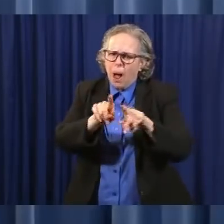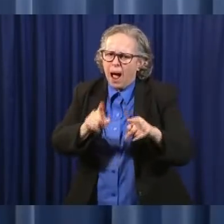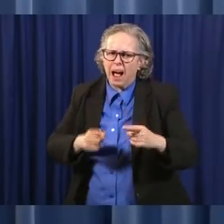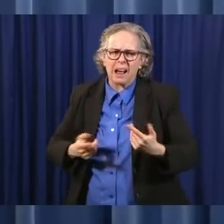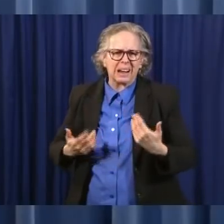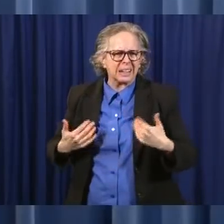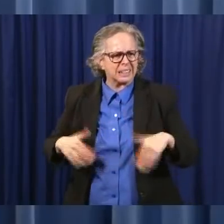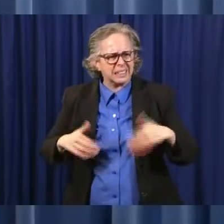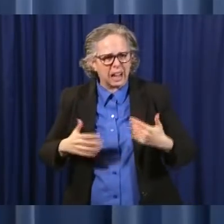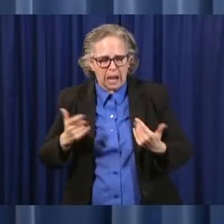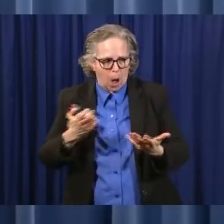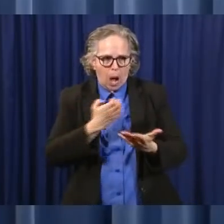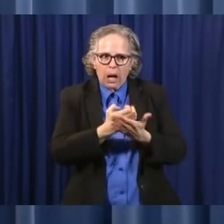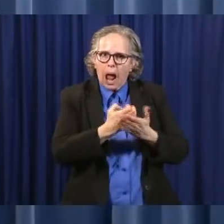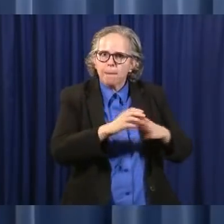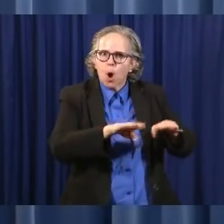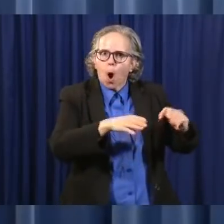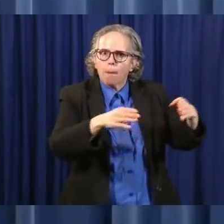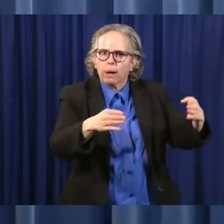up, that